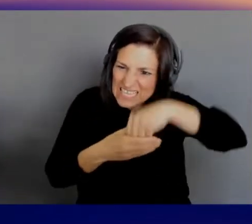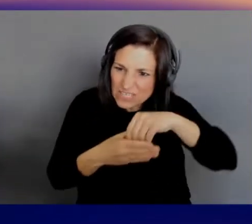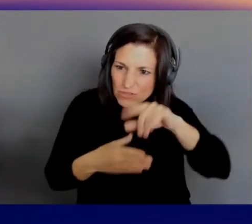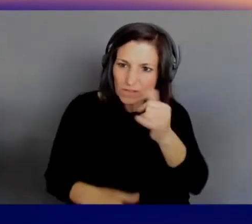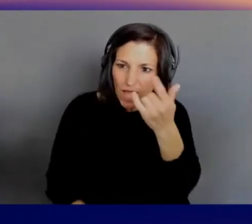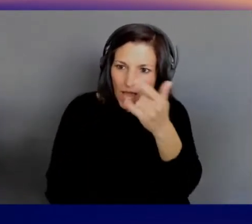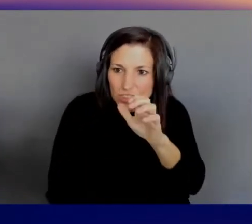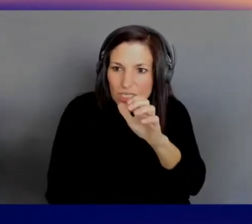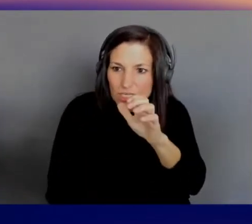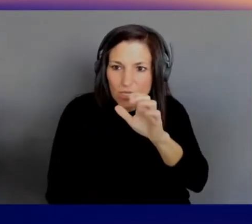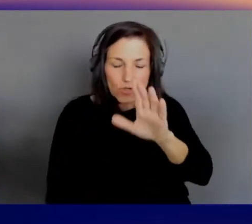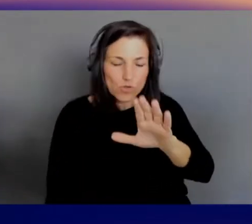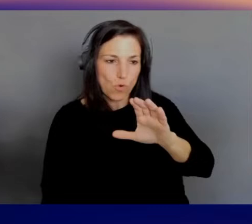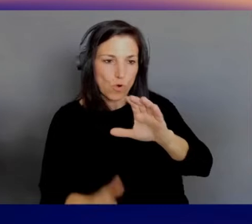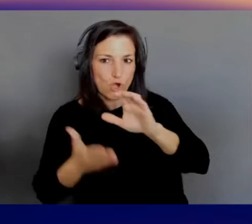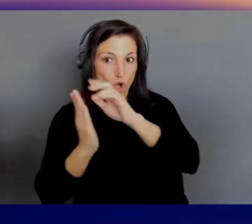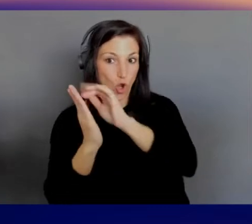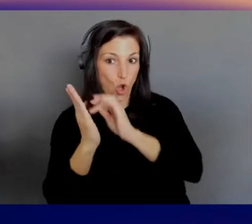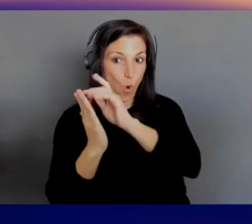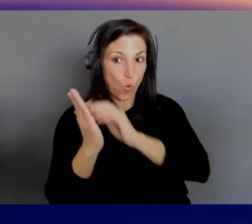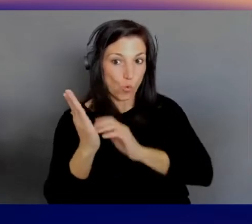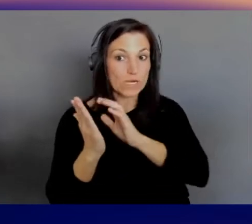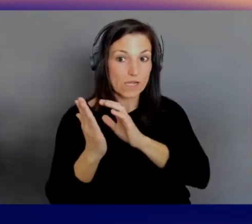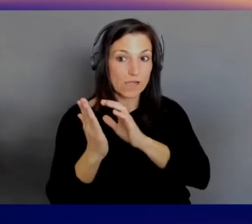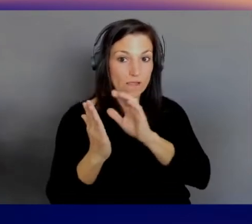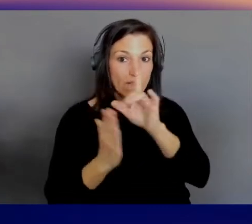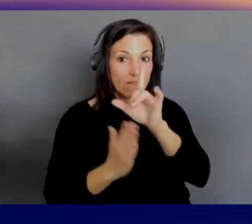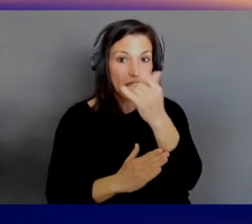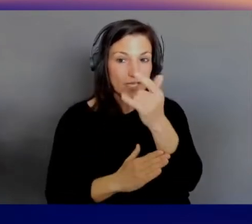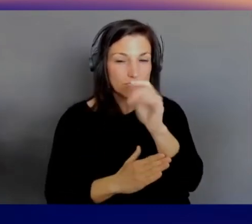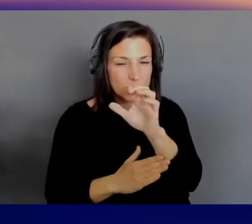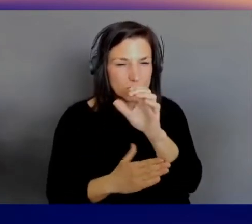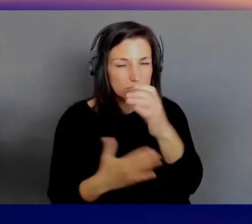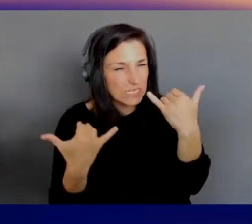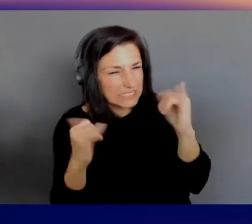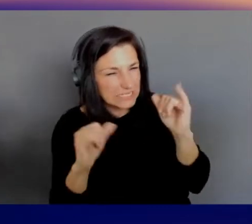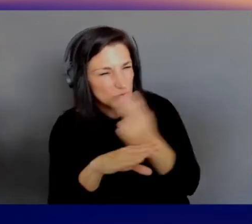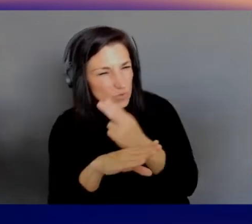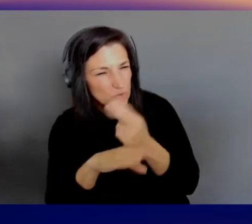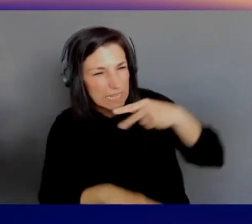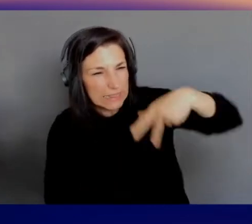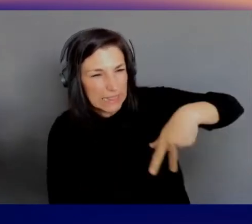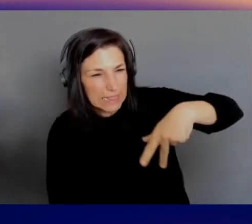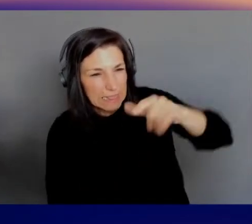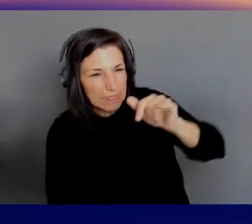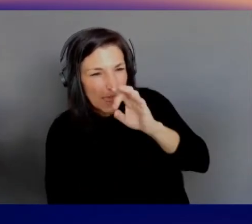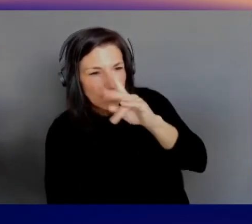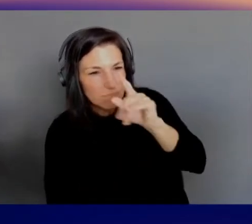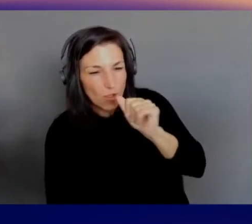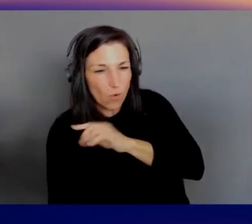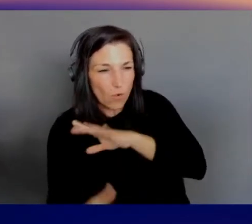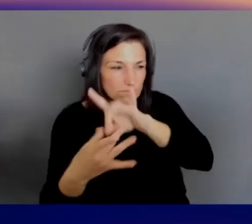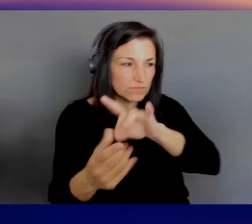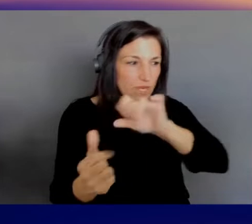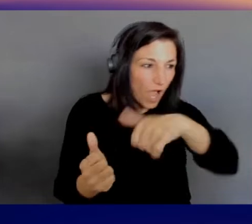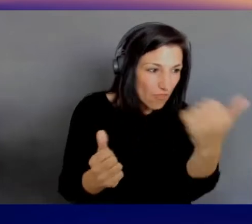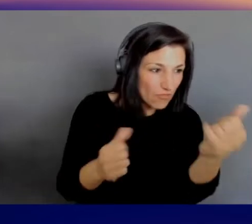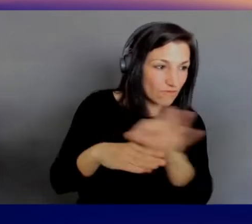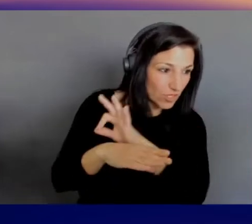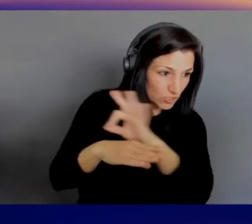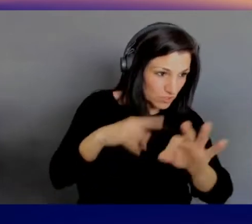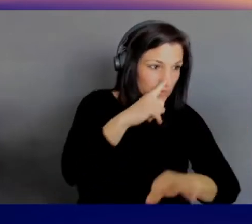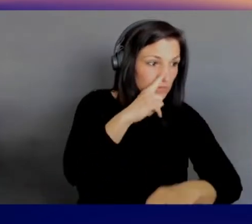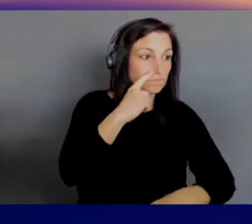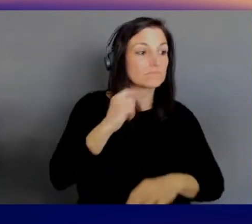then you think about, hey, should I still use Lambda functions or jump onto Step Functions? One other good indication is if you